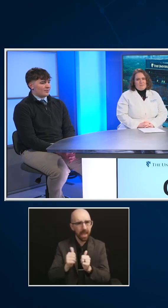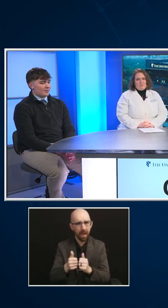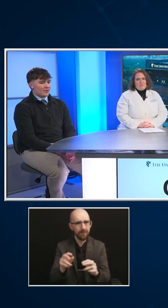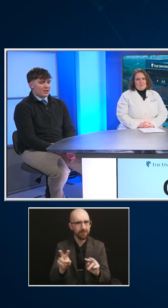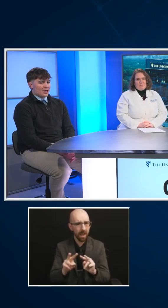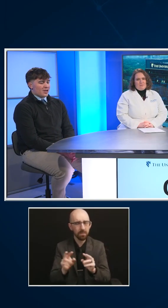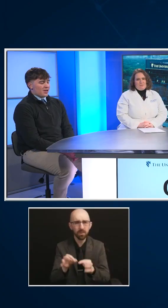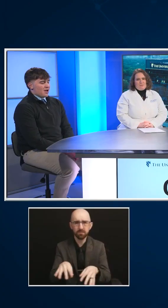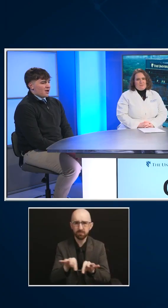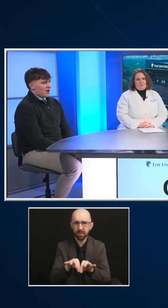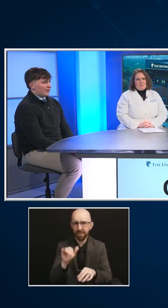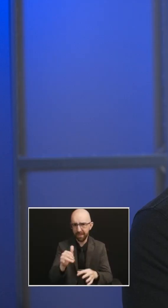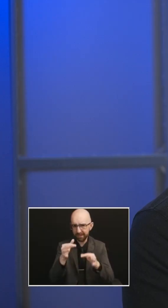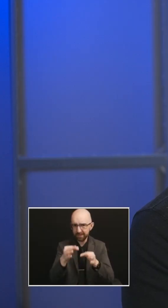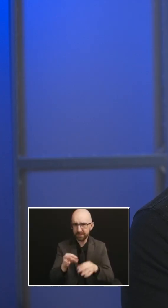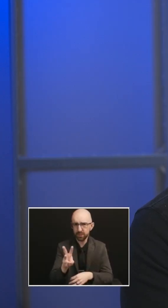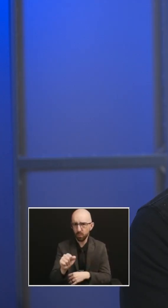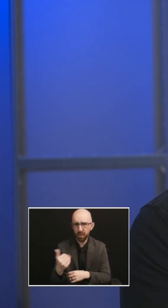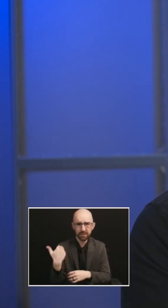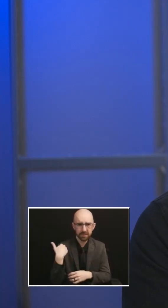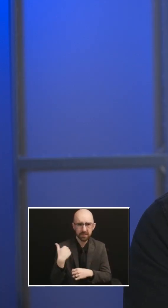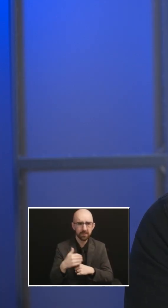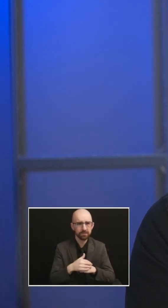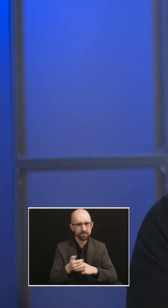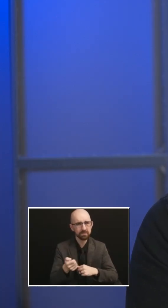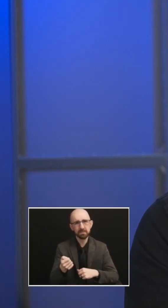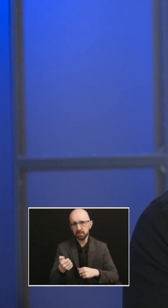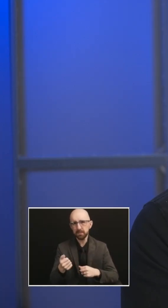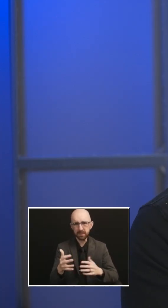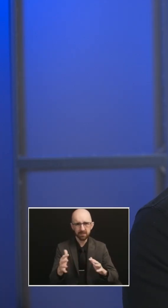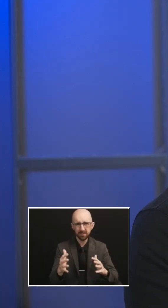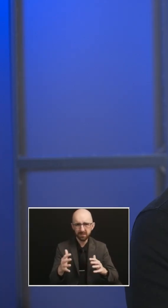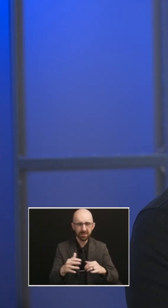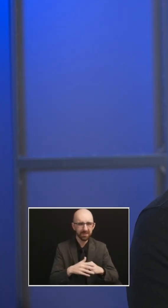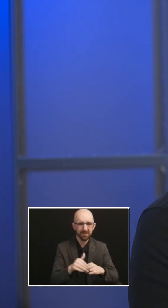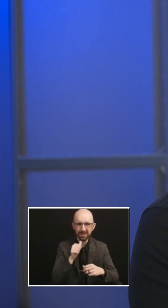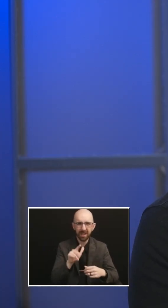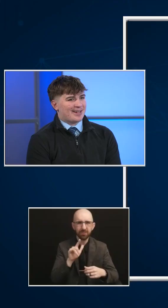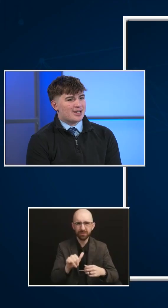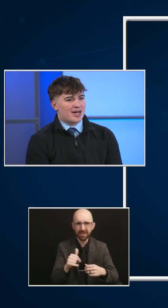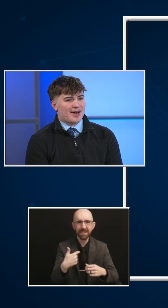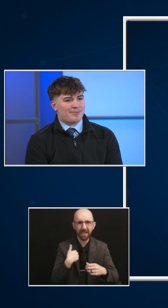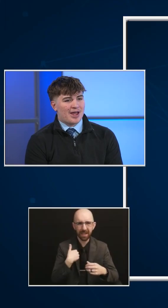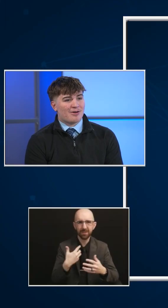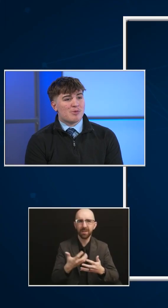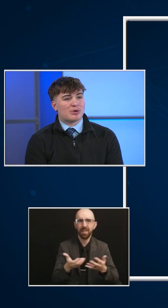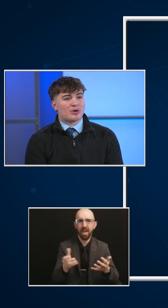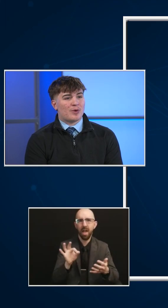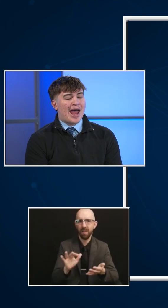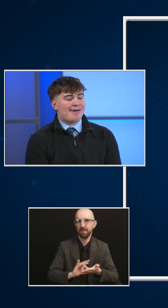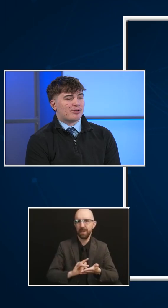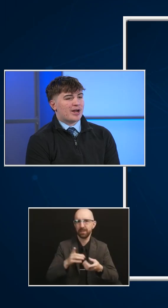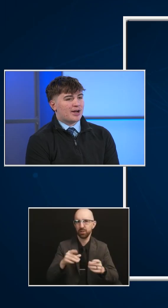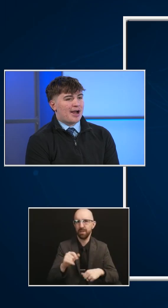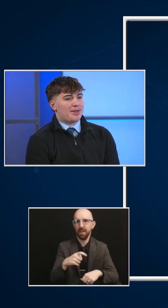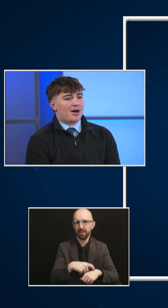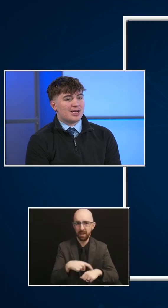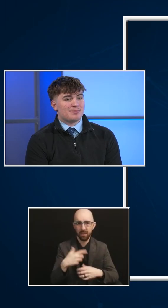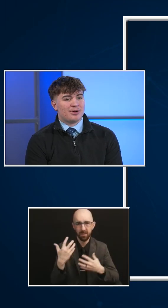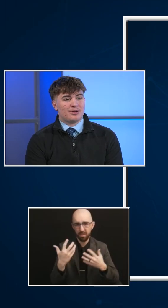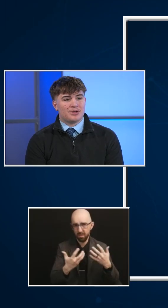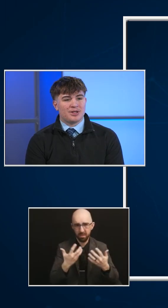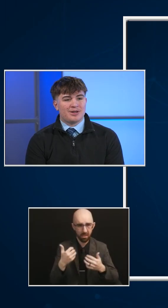decision was? A little bit. Not really, though. I was on a lot of drugs during that time. I remember after I got out of